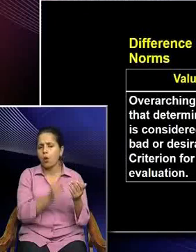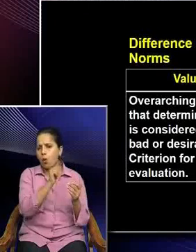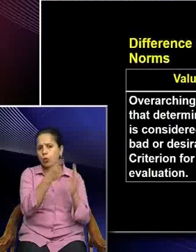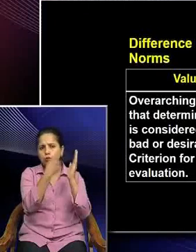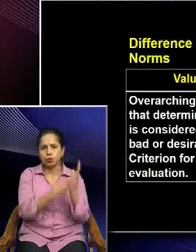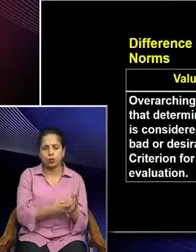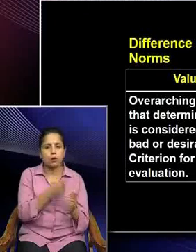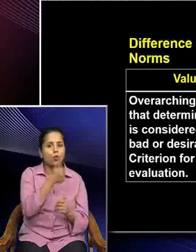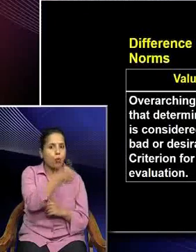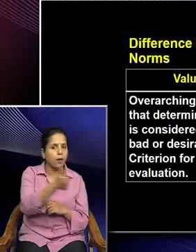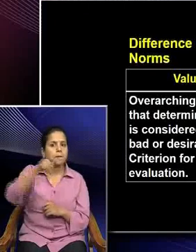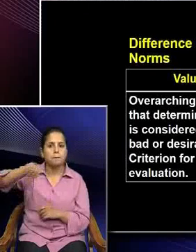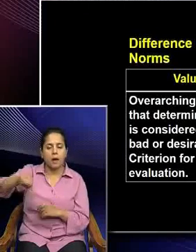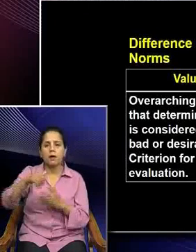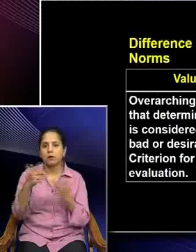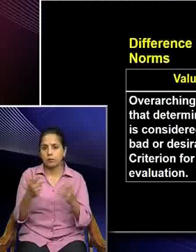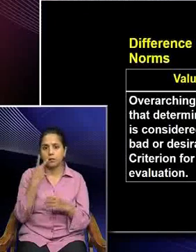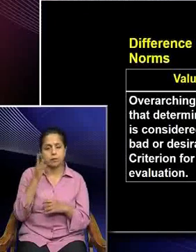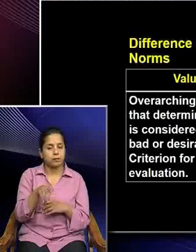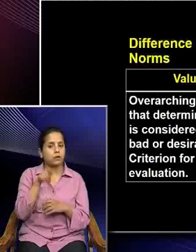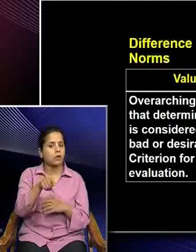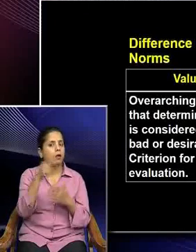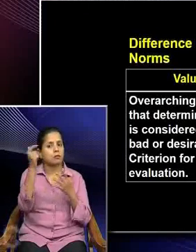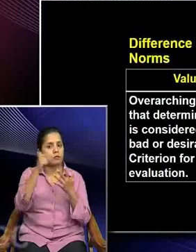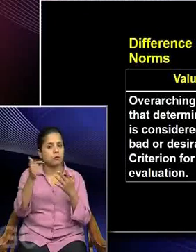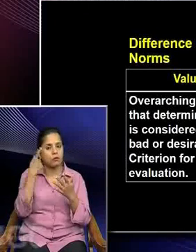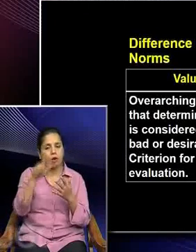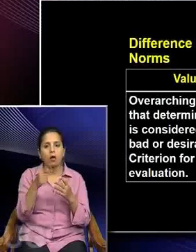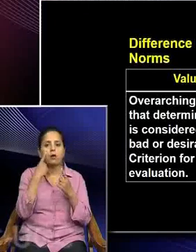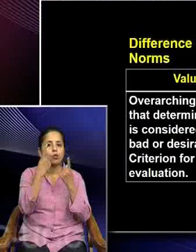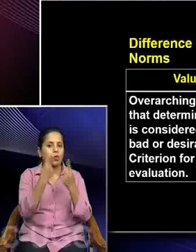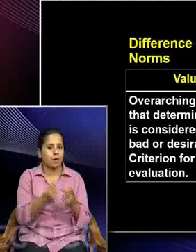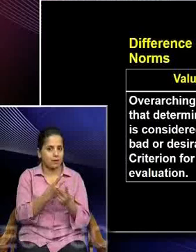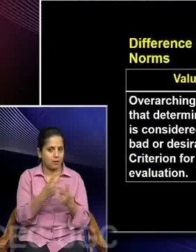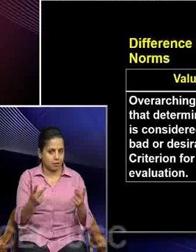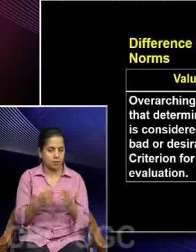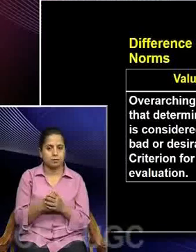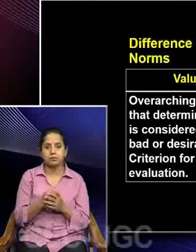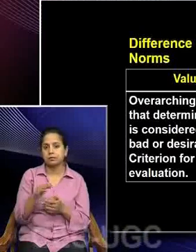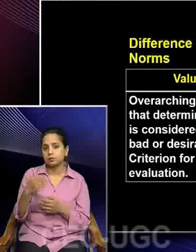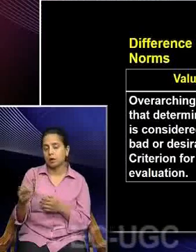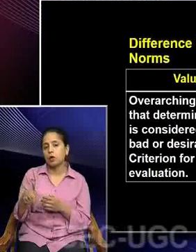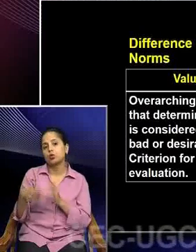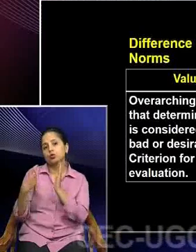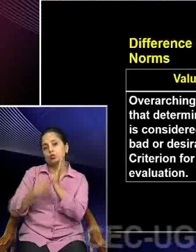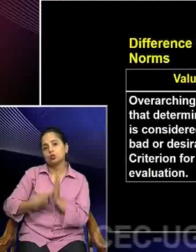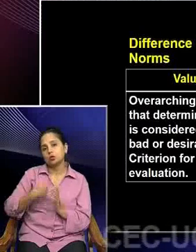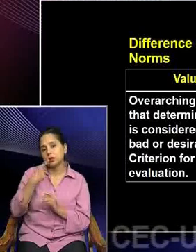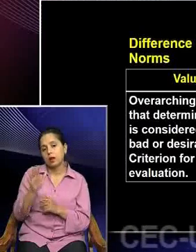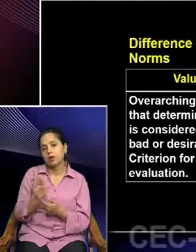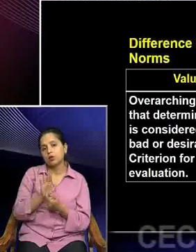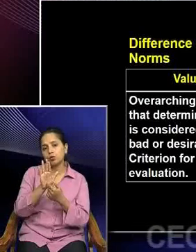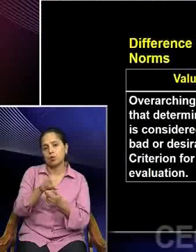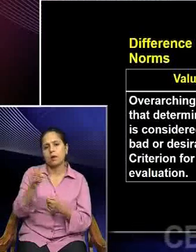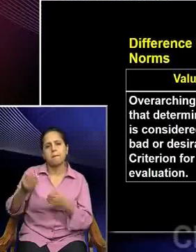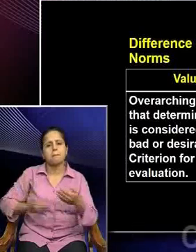is good or bad. It is a criteria for evaluation, whereas norms are specific